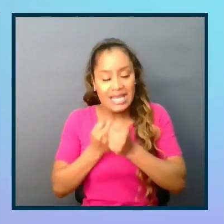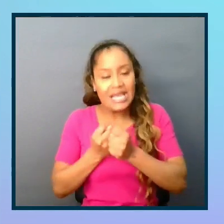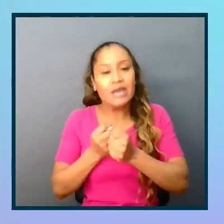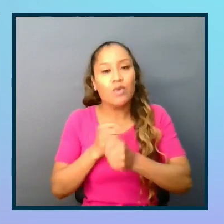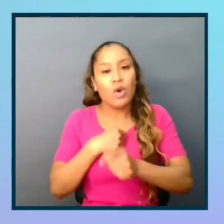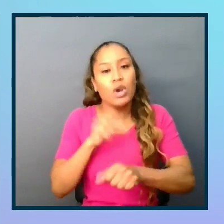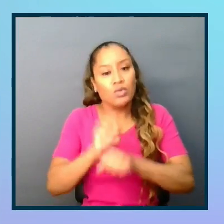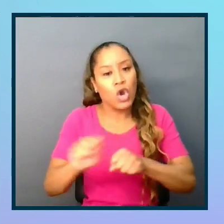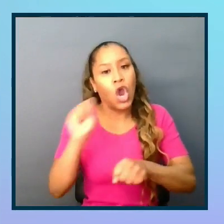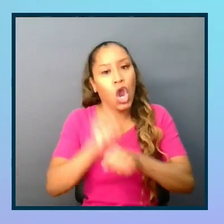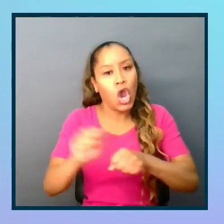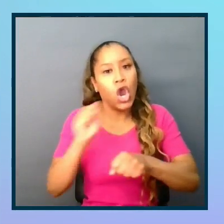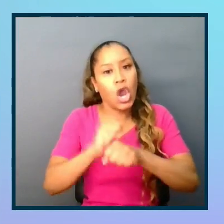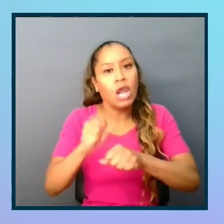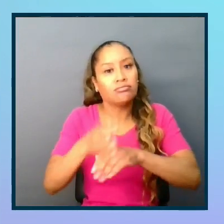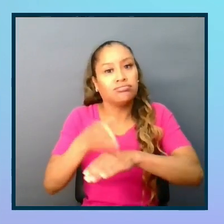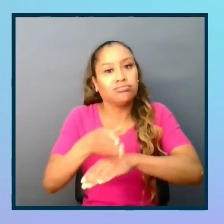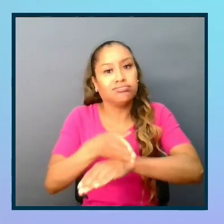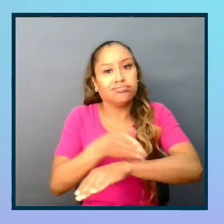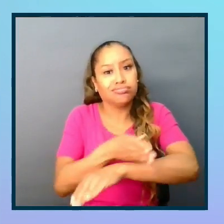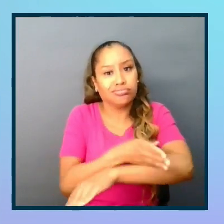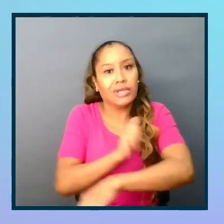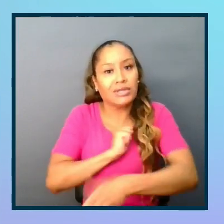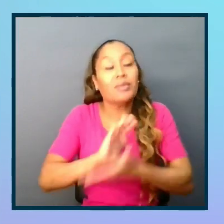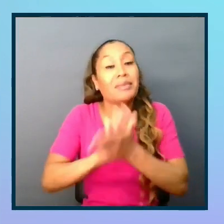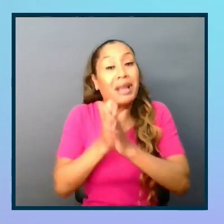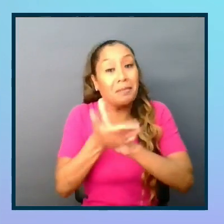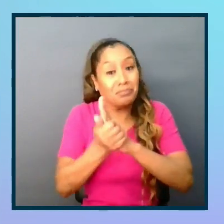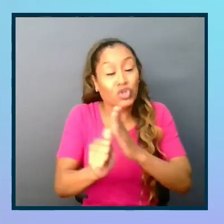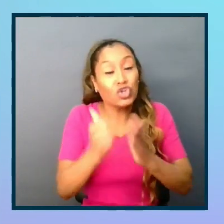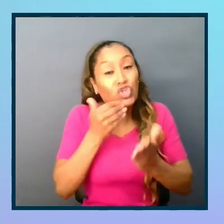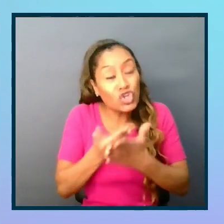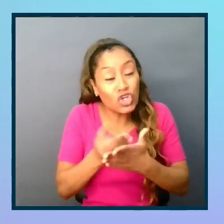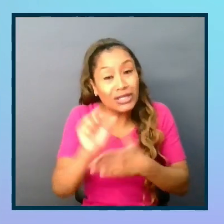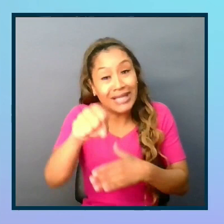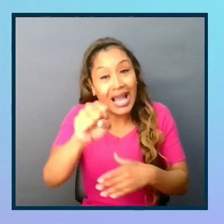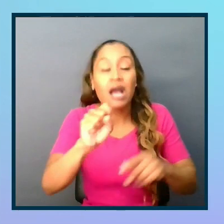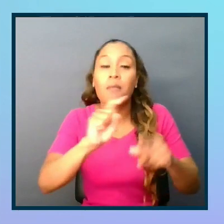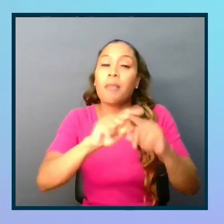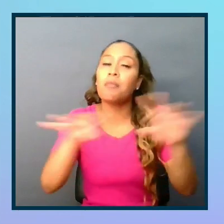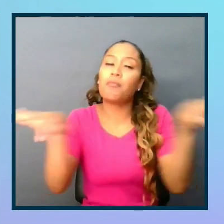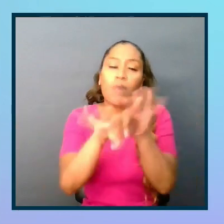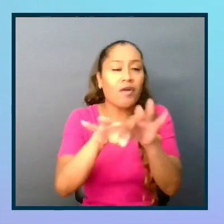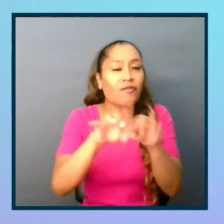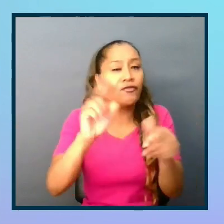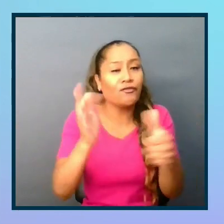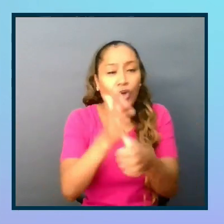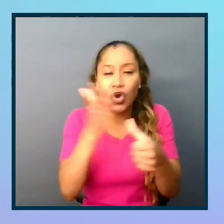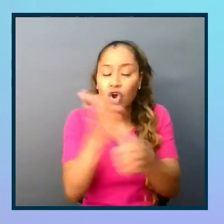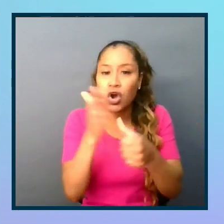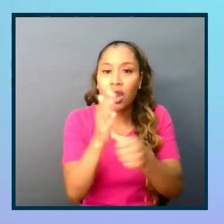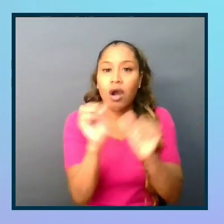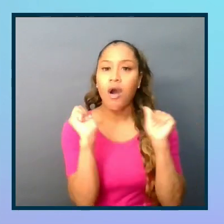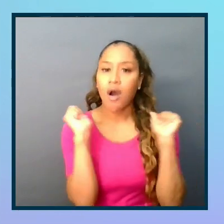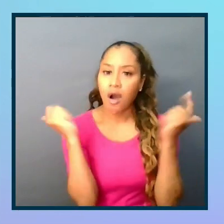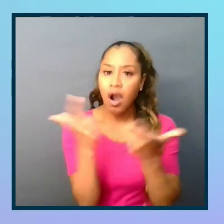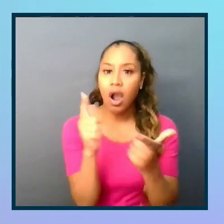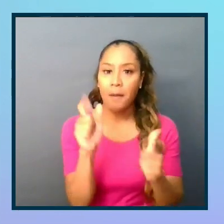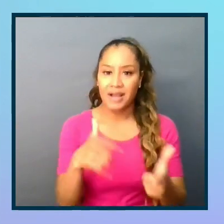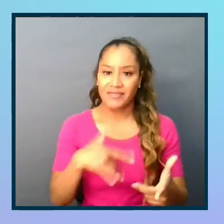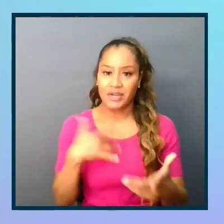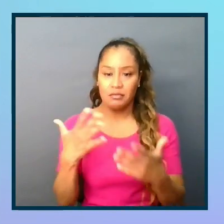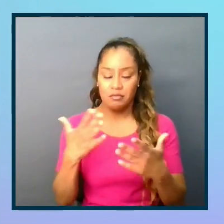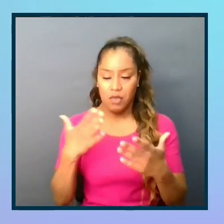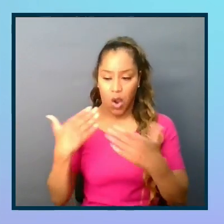we've gotten pretty good at it. But first and foremost, everyone has to feel an ownness for the